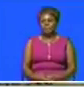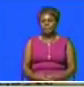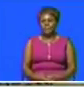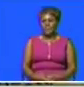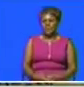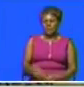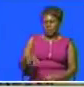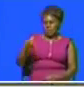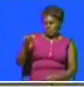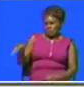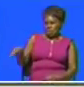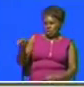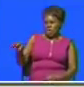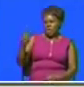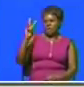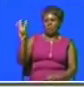Early Wednesday morning,